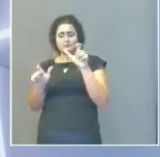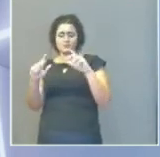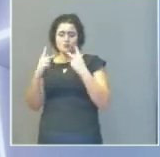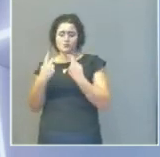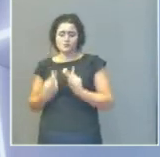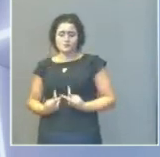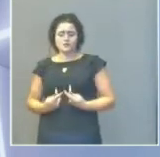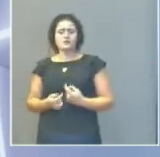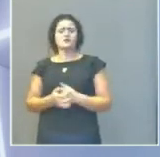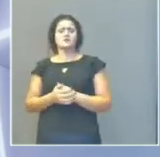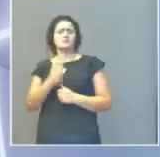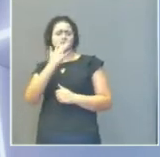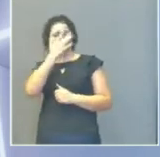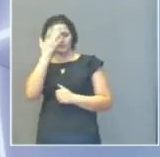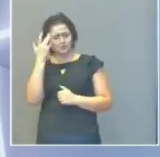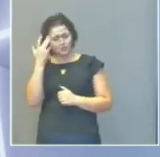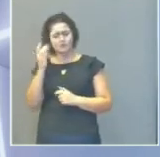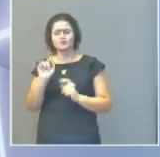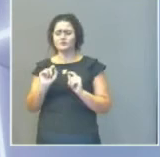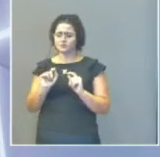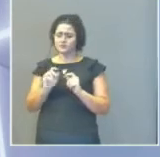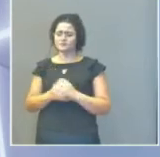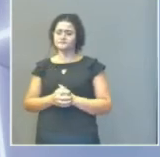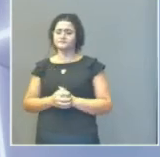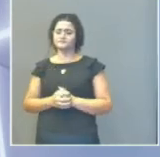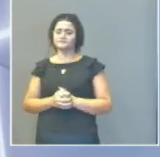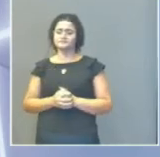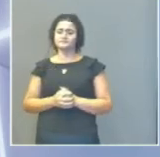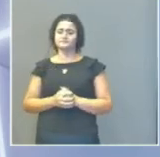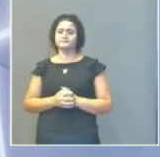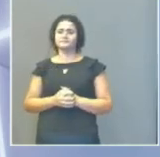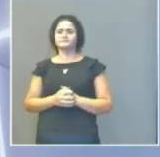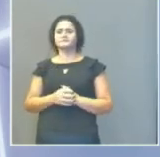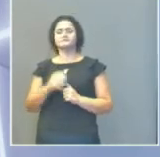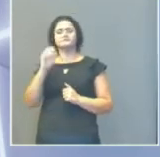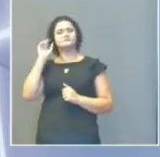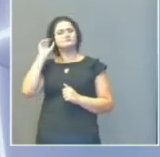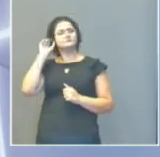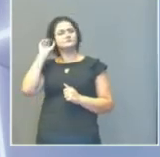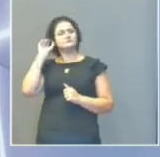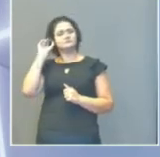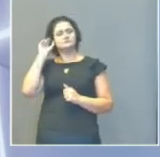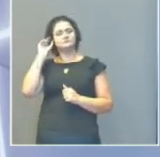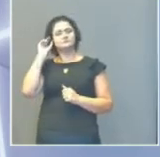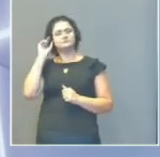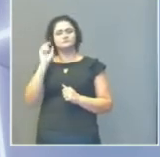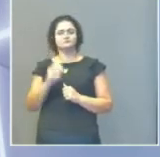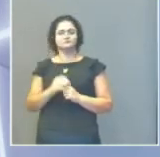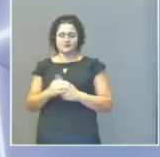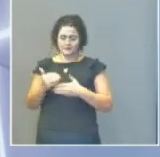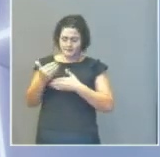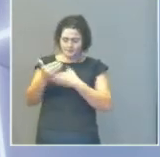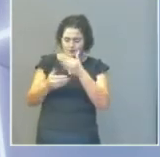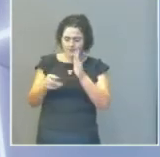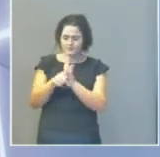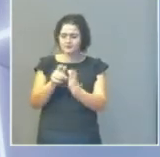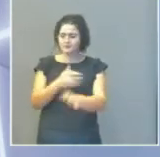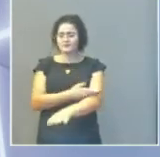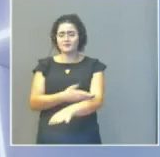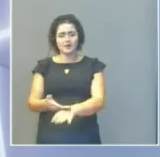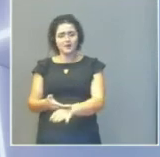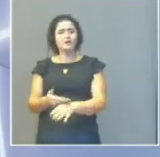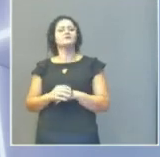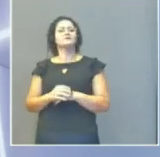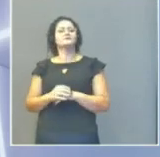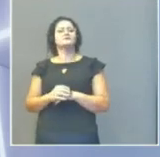individuals, so that it works for human individuals. White modernity is about rationalizing the